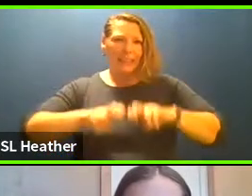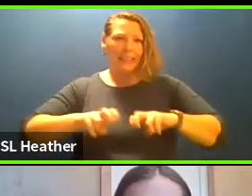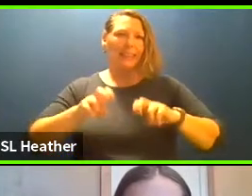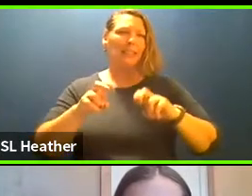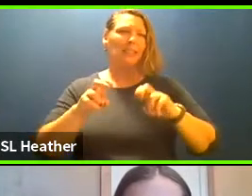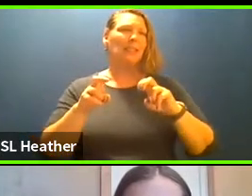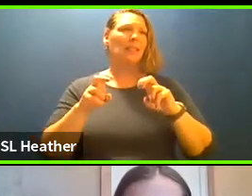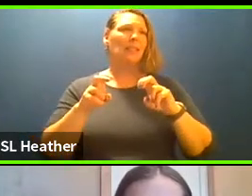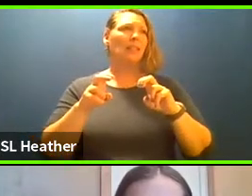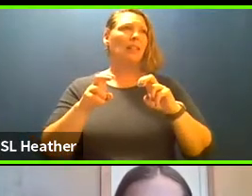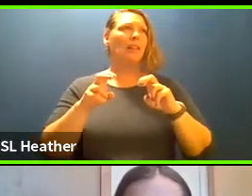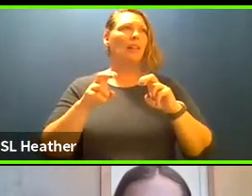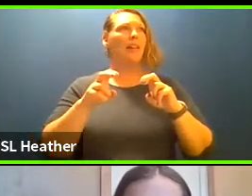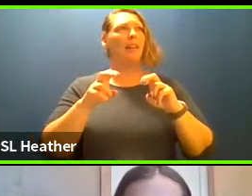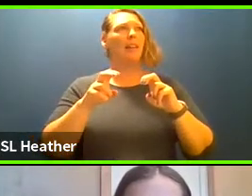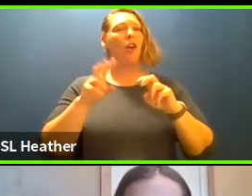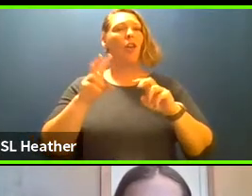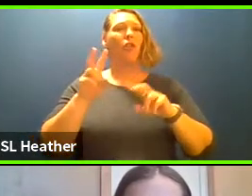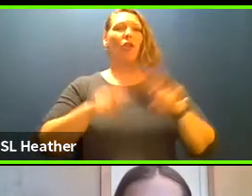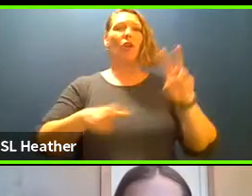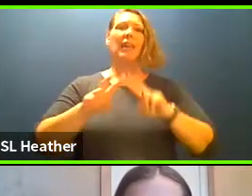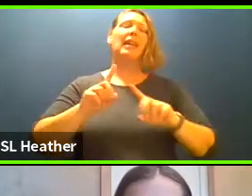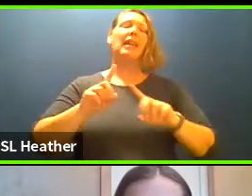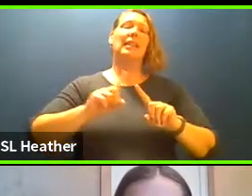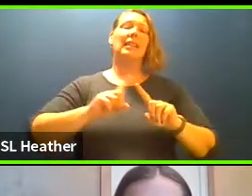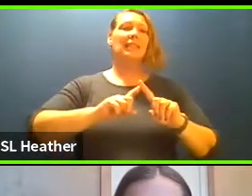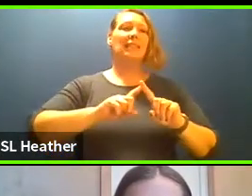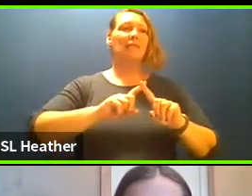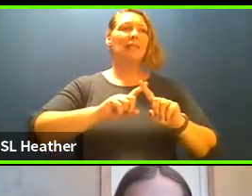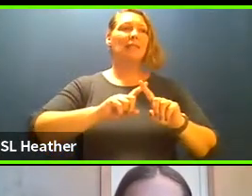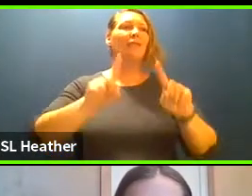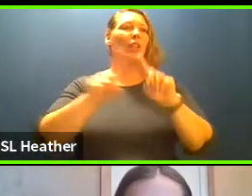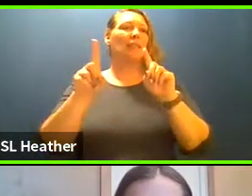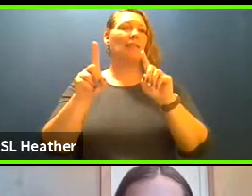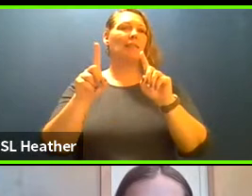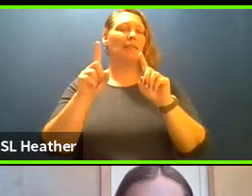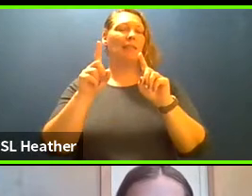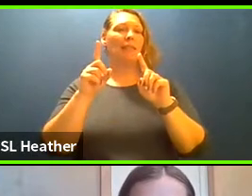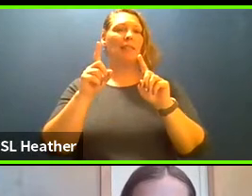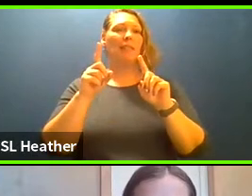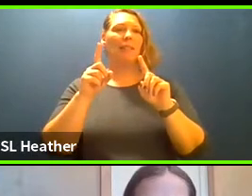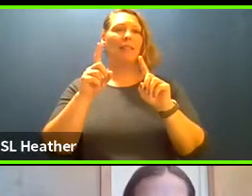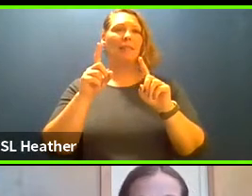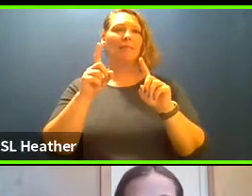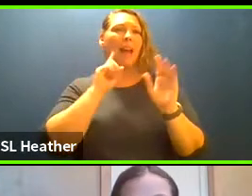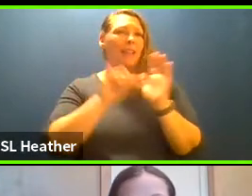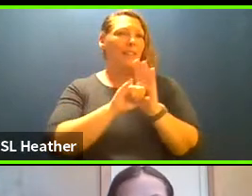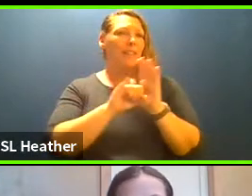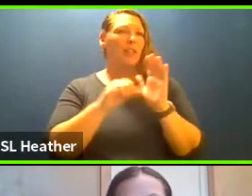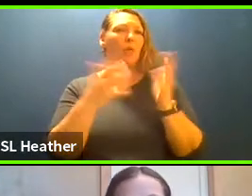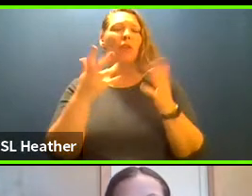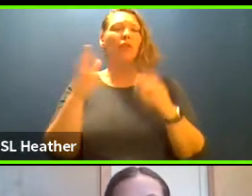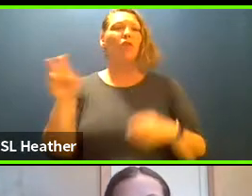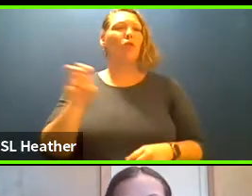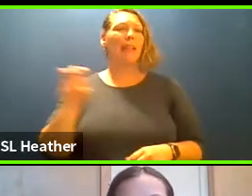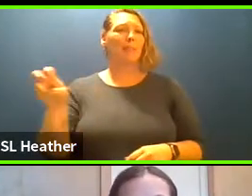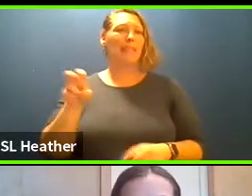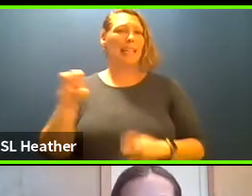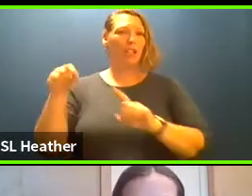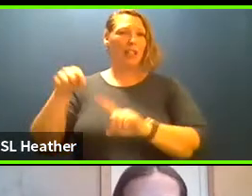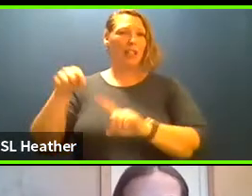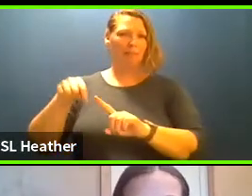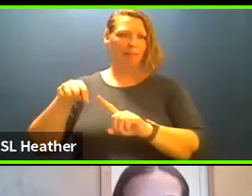at additional indicators in kind of transportation justice specific